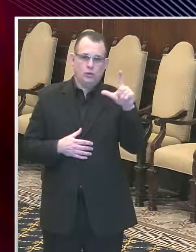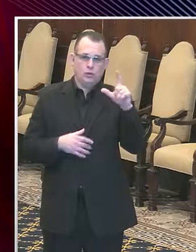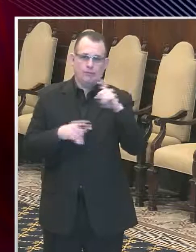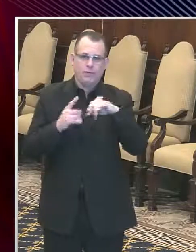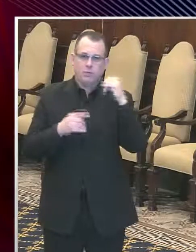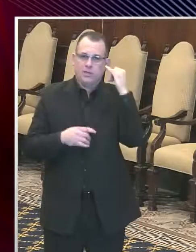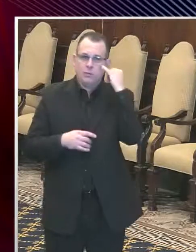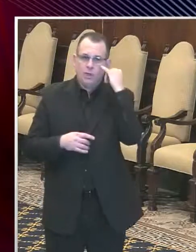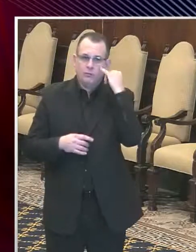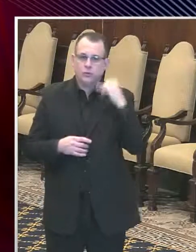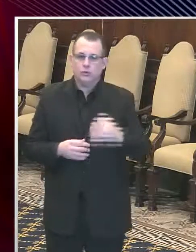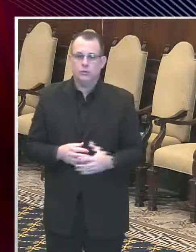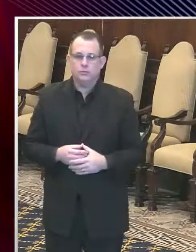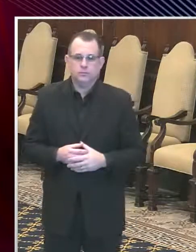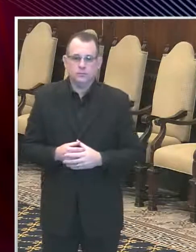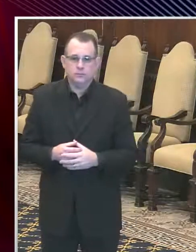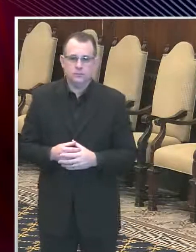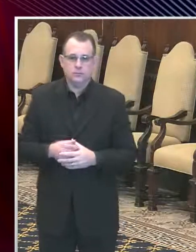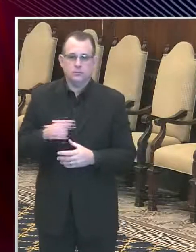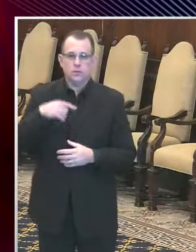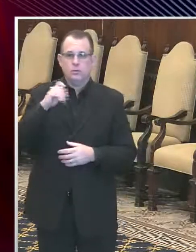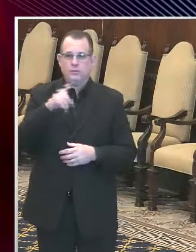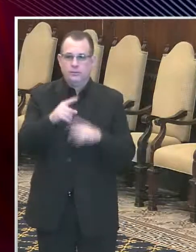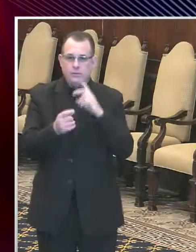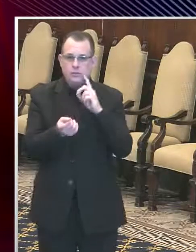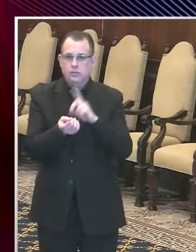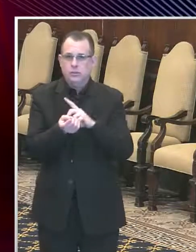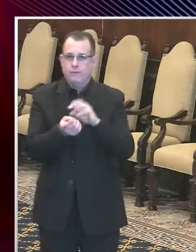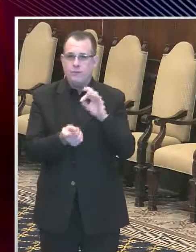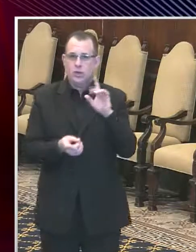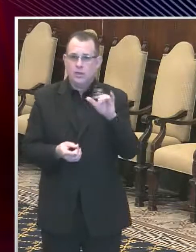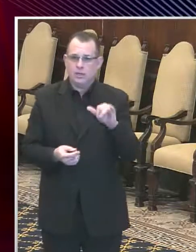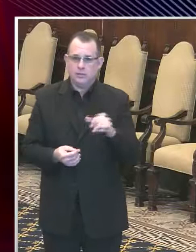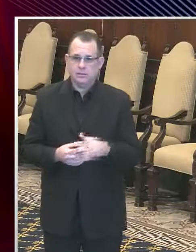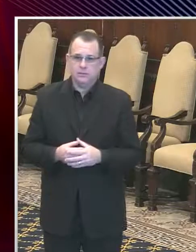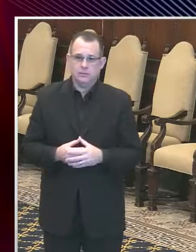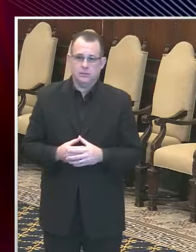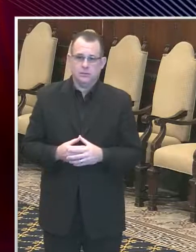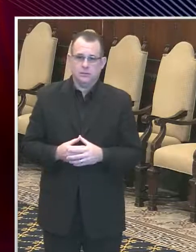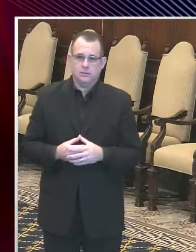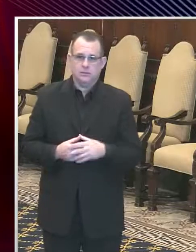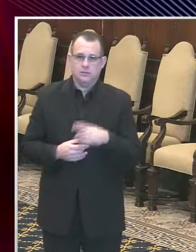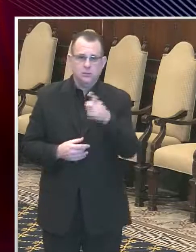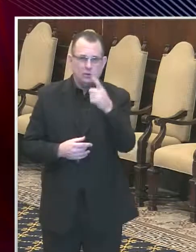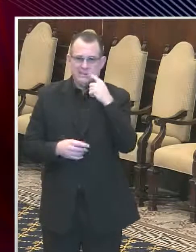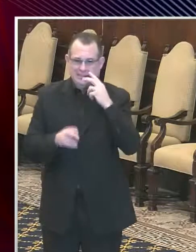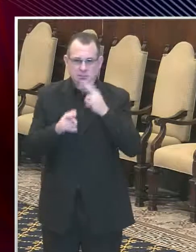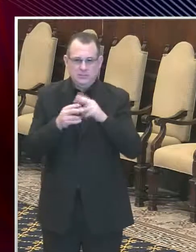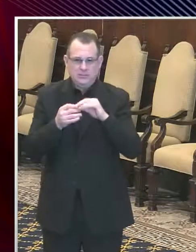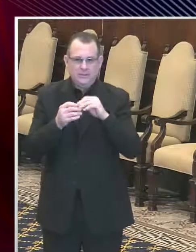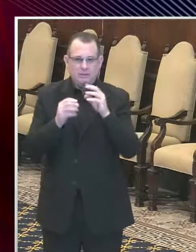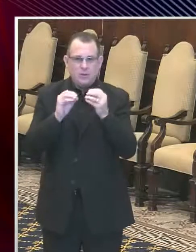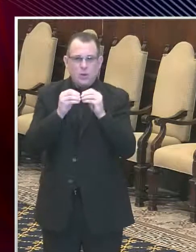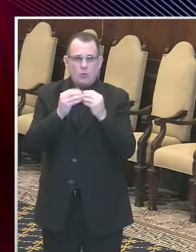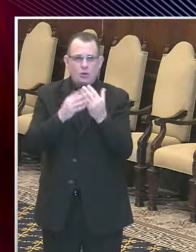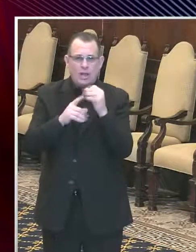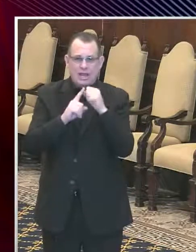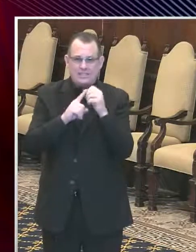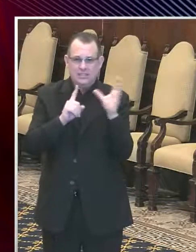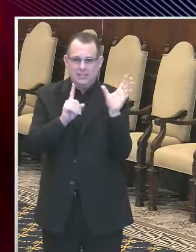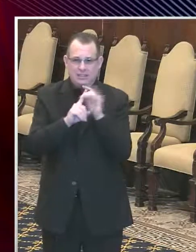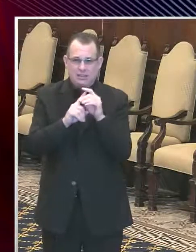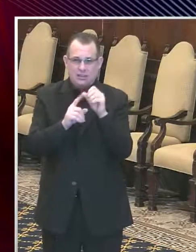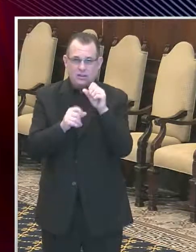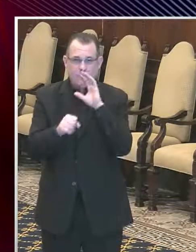a question for Dr. Farley. When you mentioned that the number of new cases confirmed today means that the